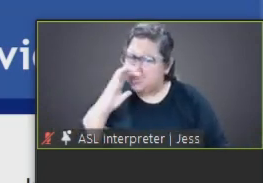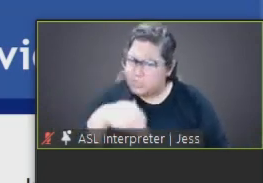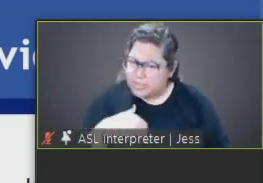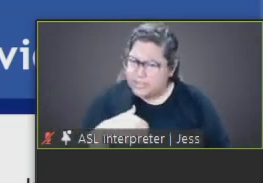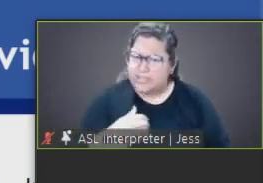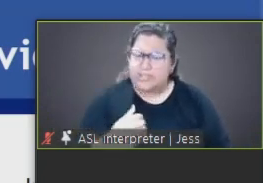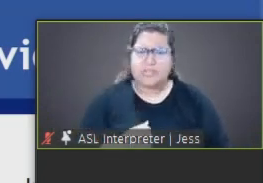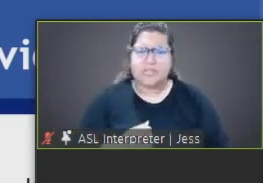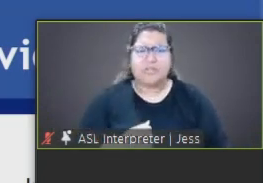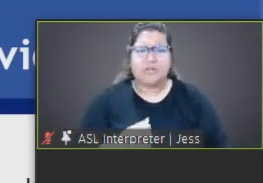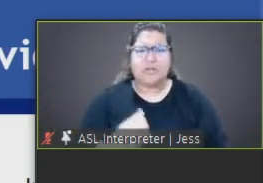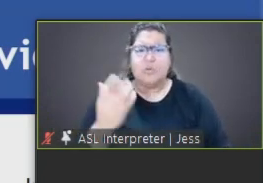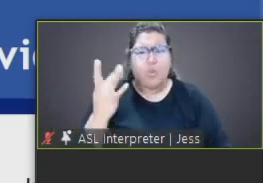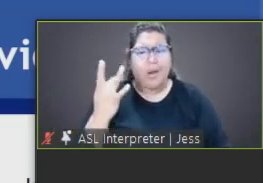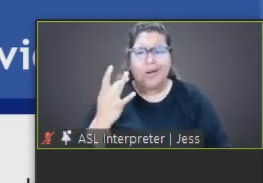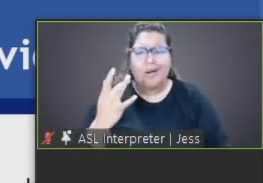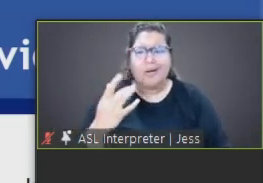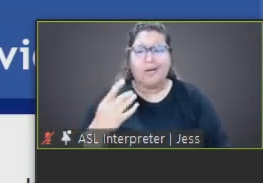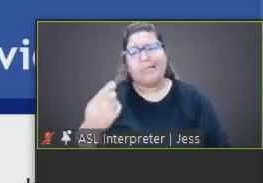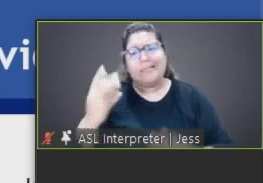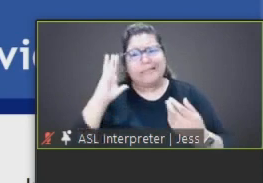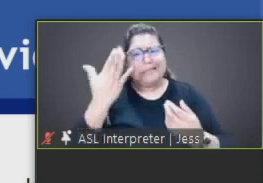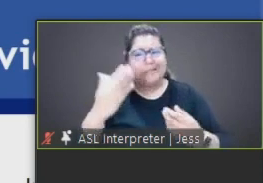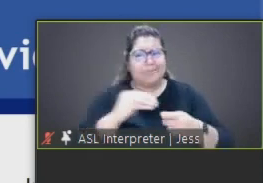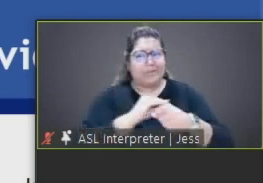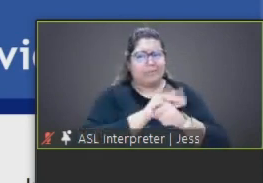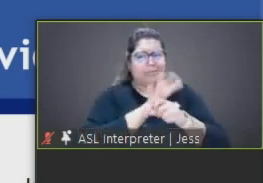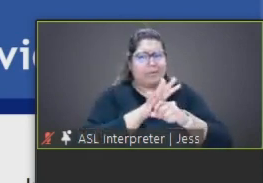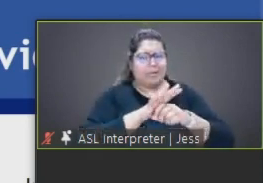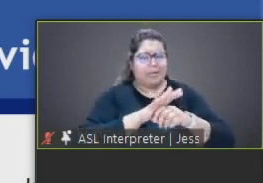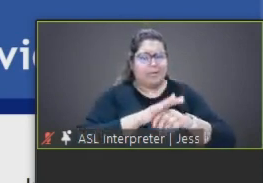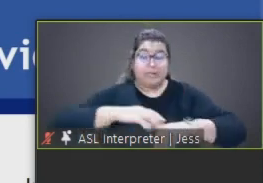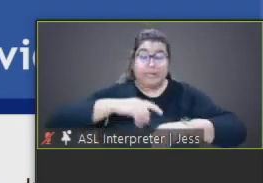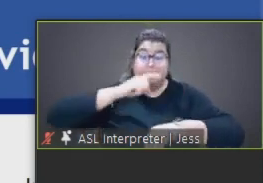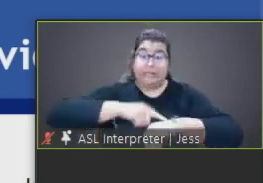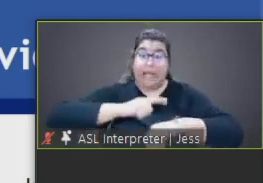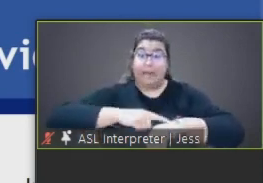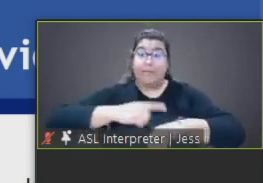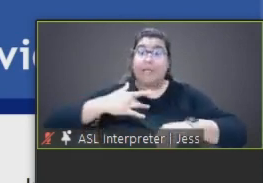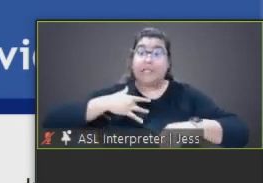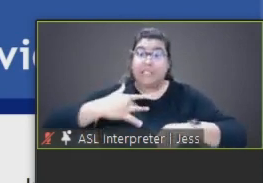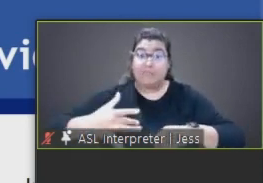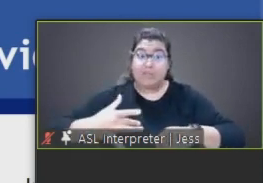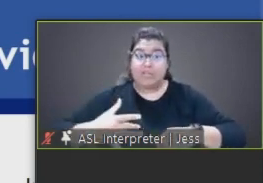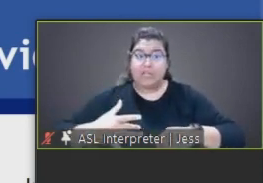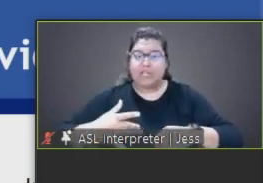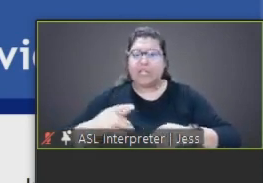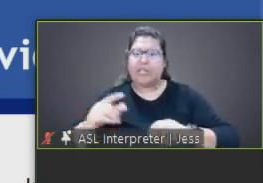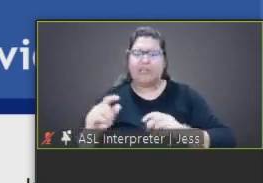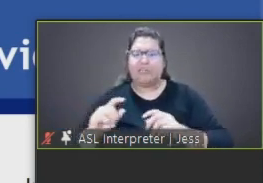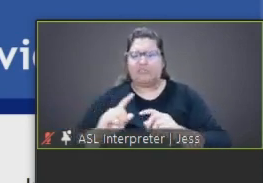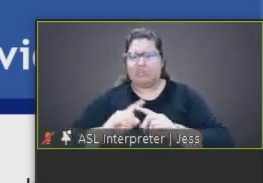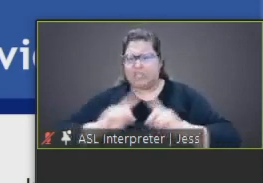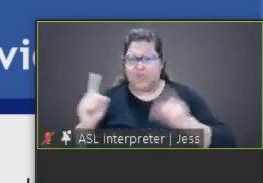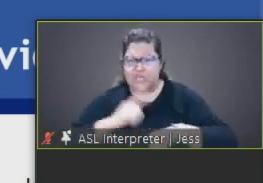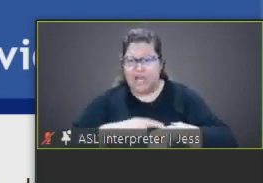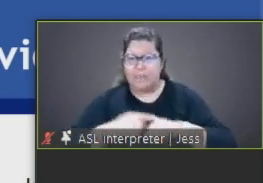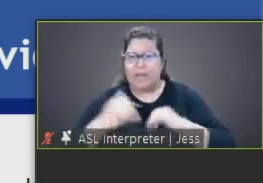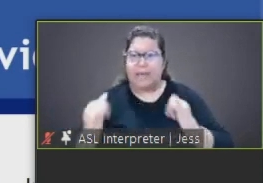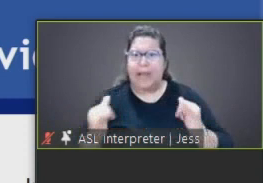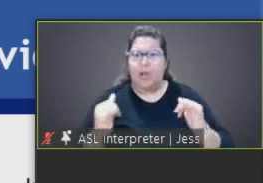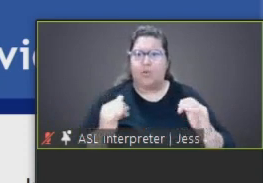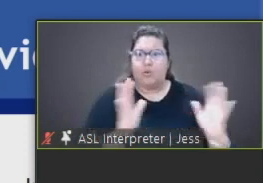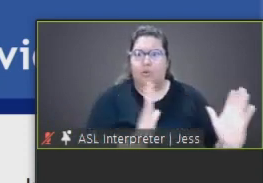disrupted by the pandemic is the timing of RSV season. So again, unusually high levels early in the season compared to, if you look at